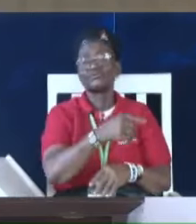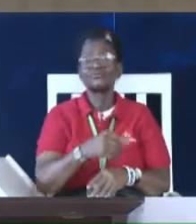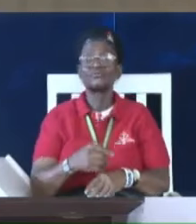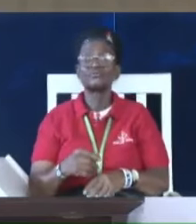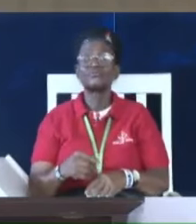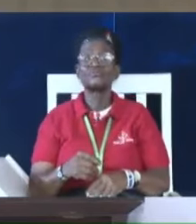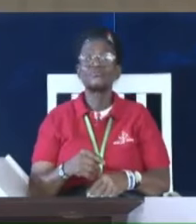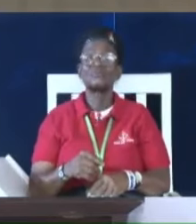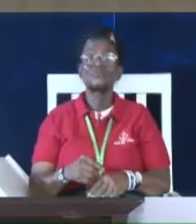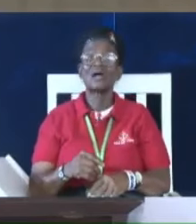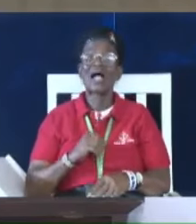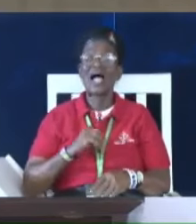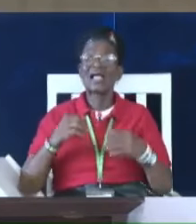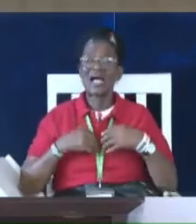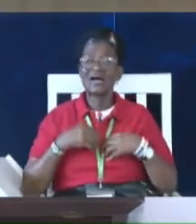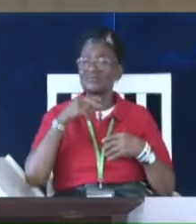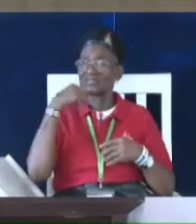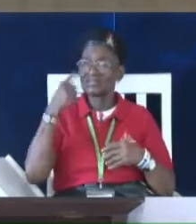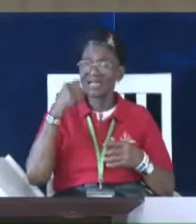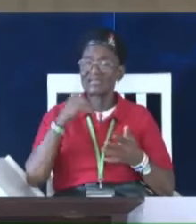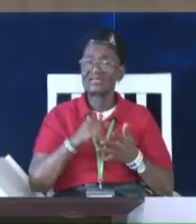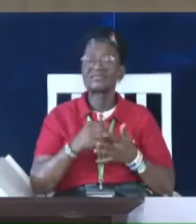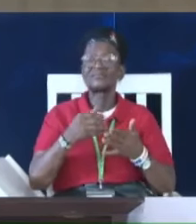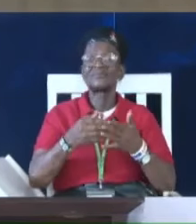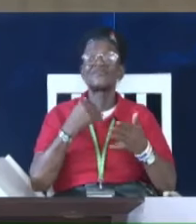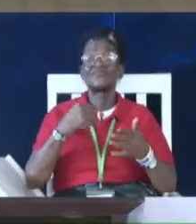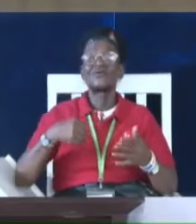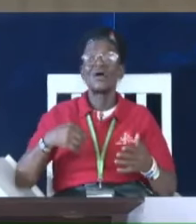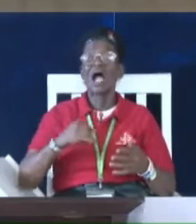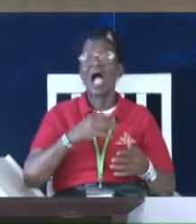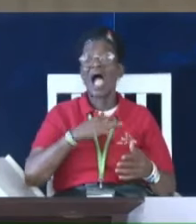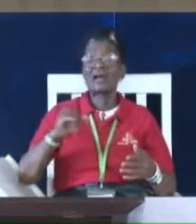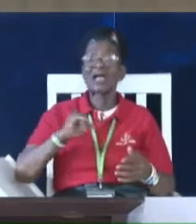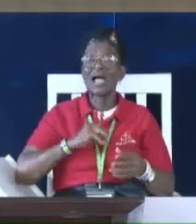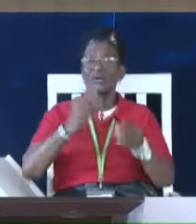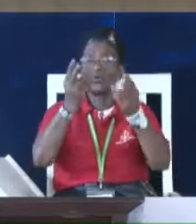I've said this before. I want to say it again.